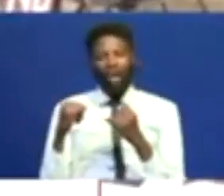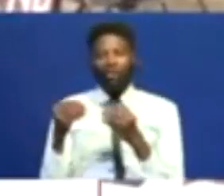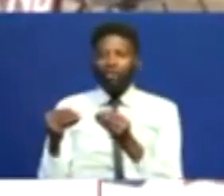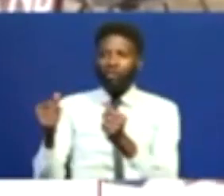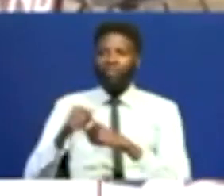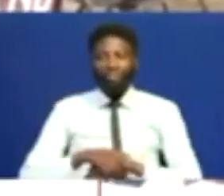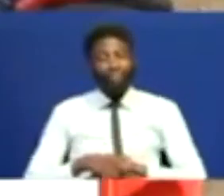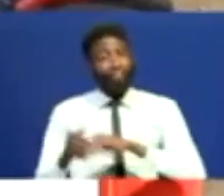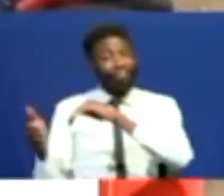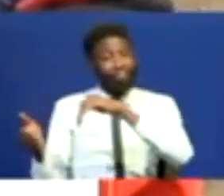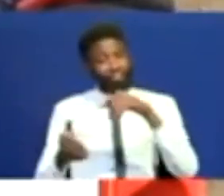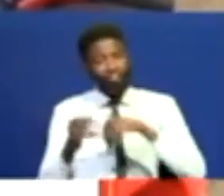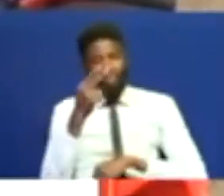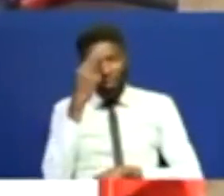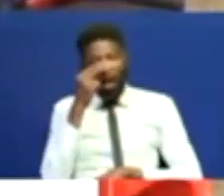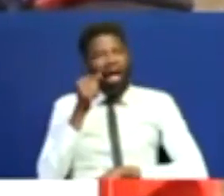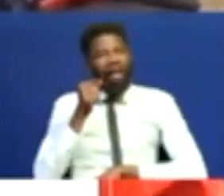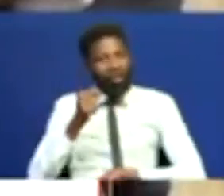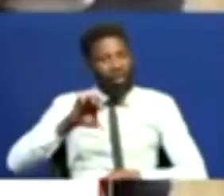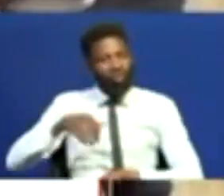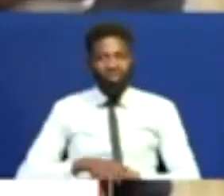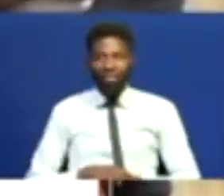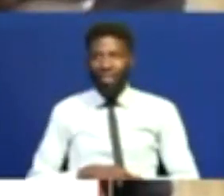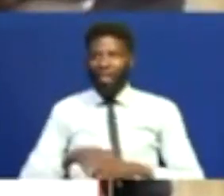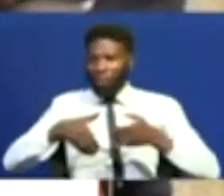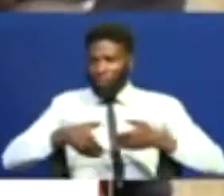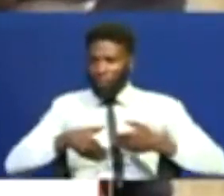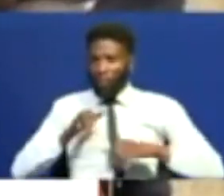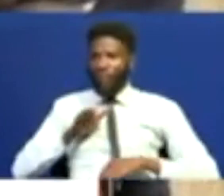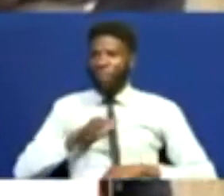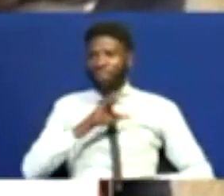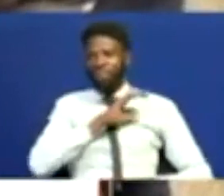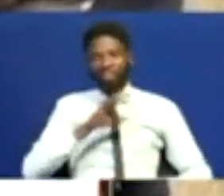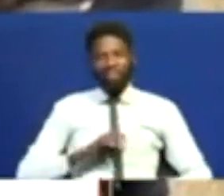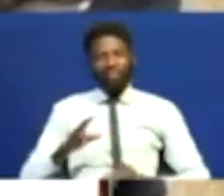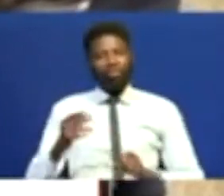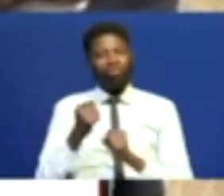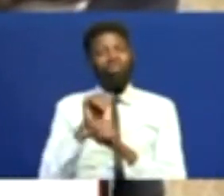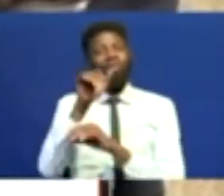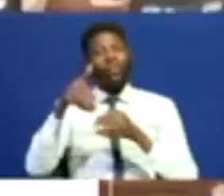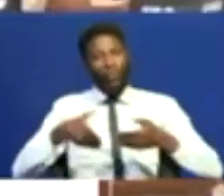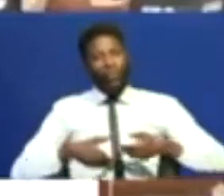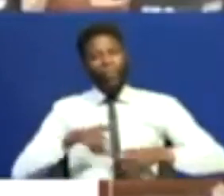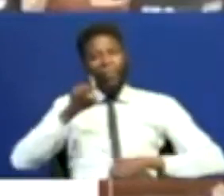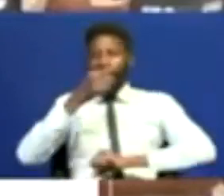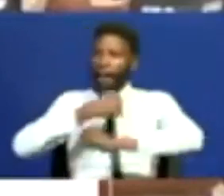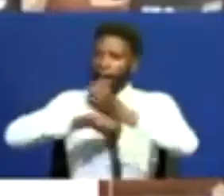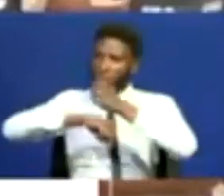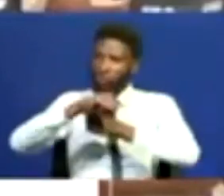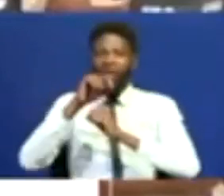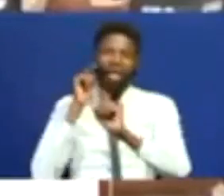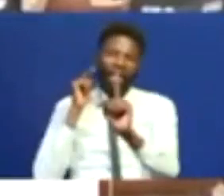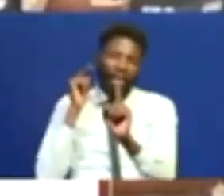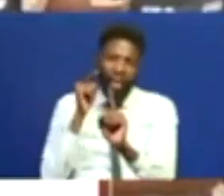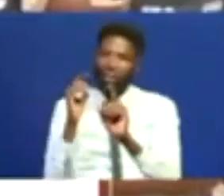In Kajiado County, the Young Women Christian Association is challenging youths to be proactive in tackling climate change. The